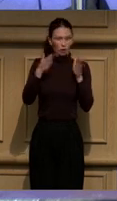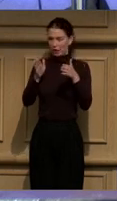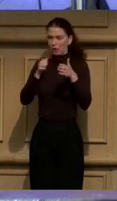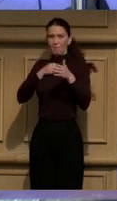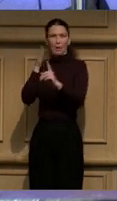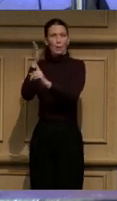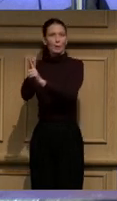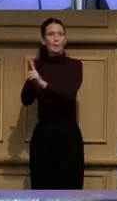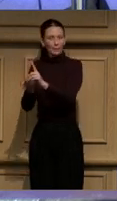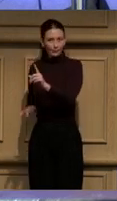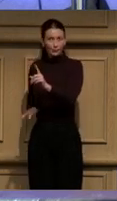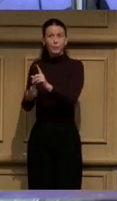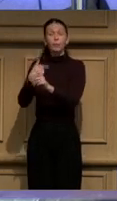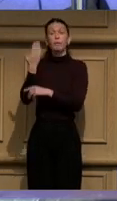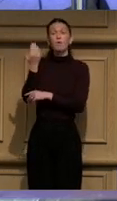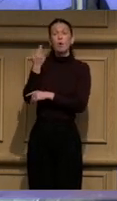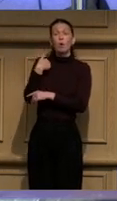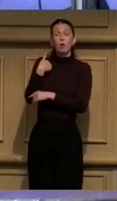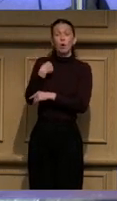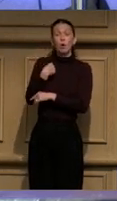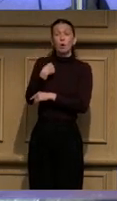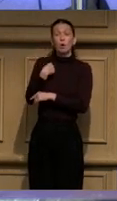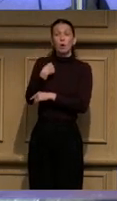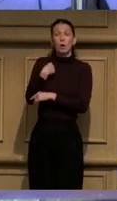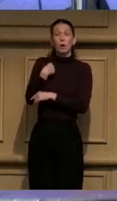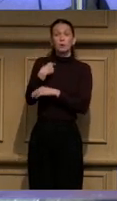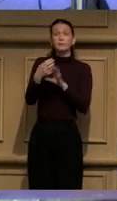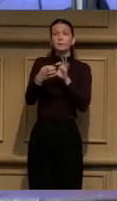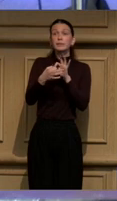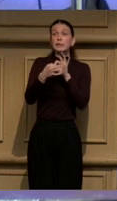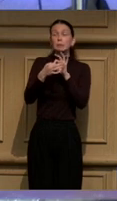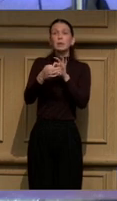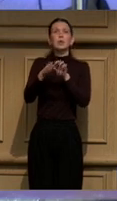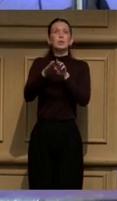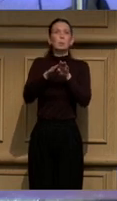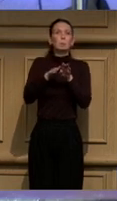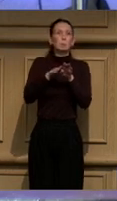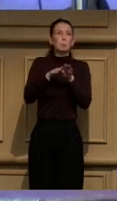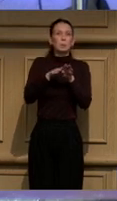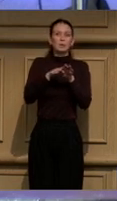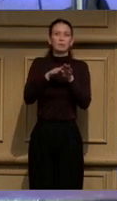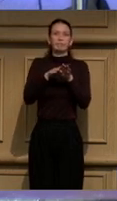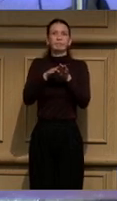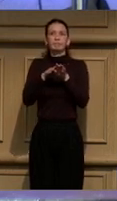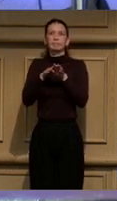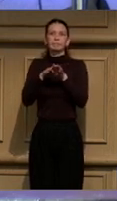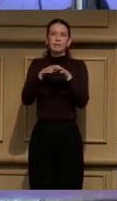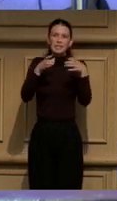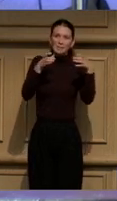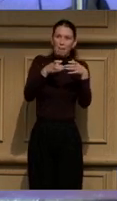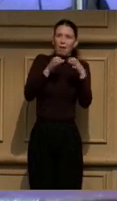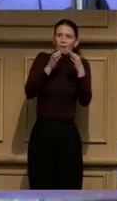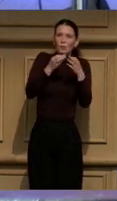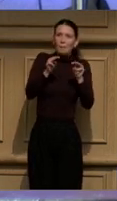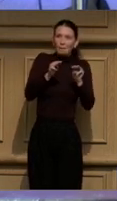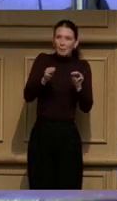used to collaborate with a handful of people before that, and especially with